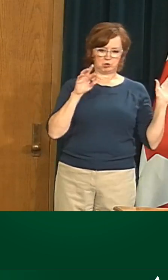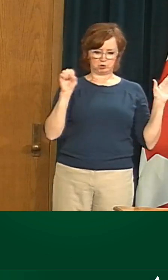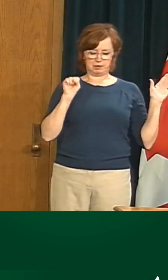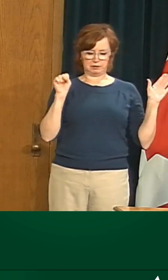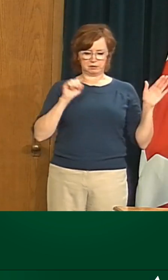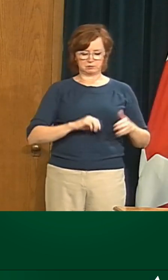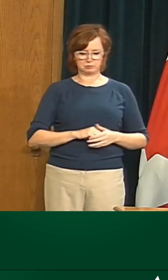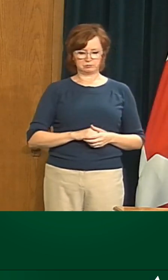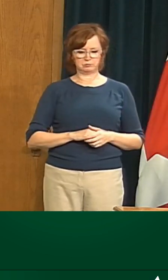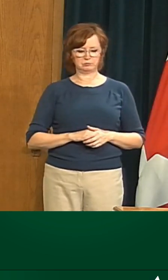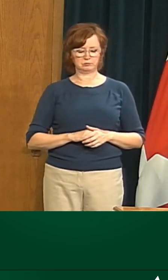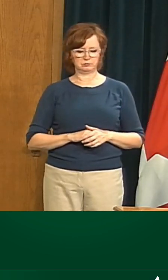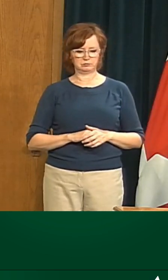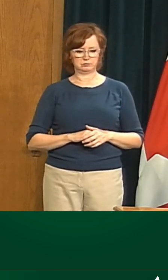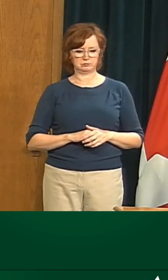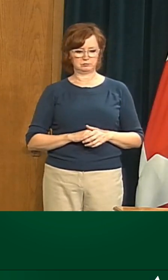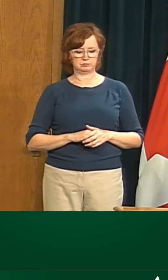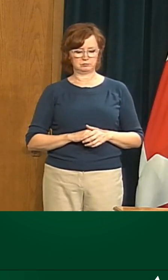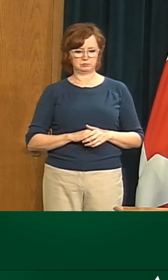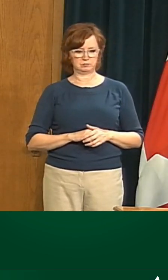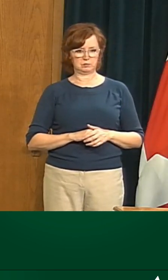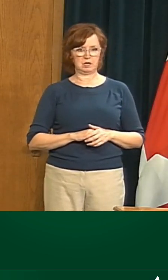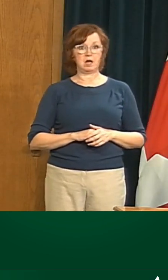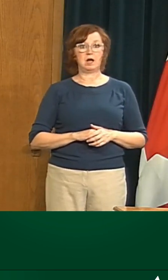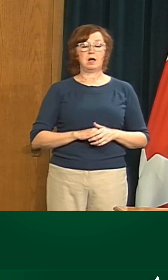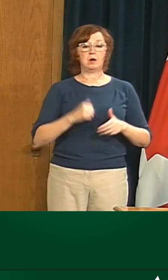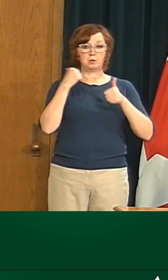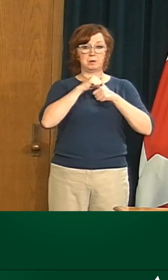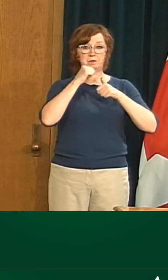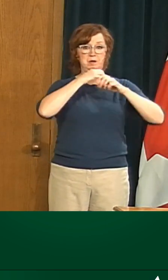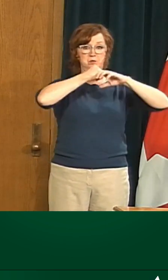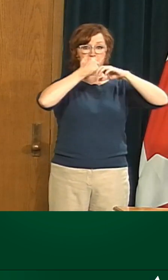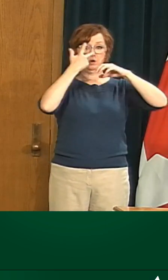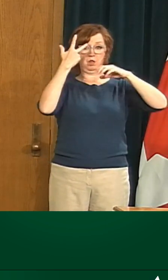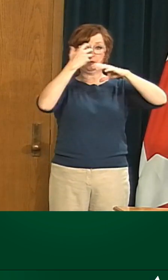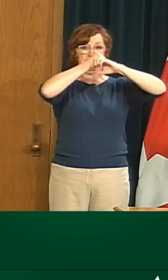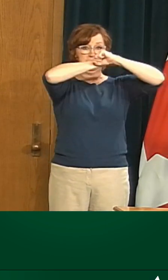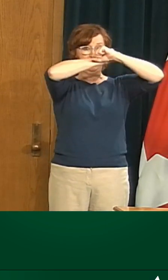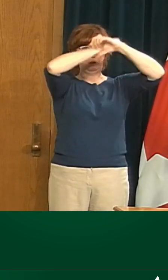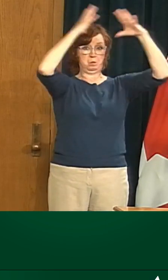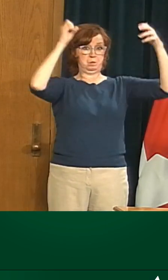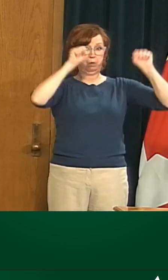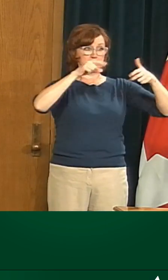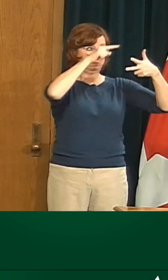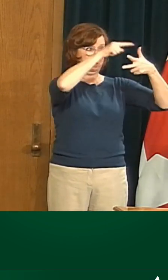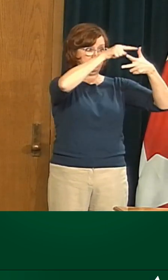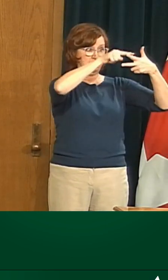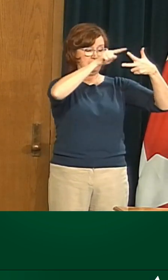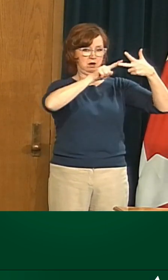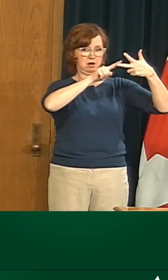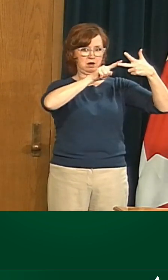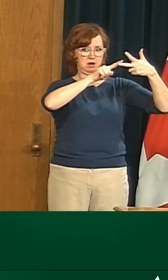terms of worst case and best case scenarios, but I think we need to congratulate ourselves that we have managed